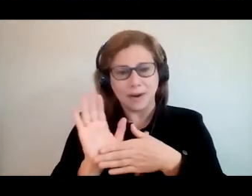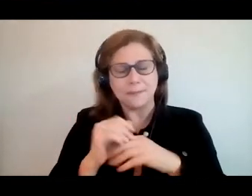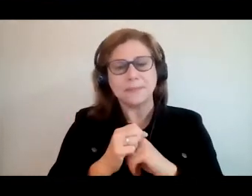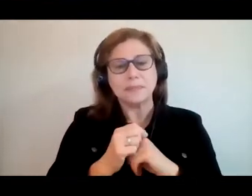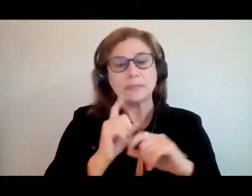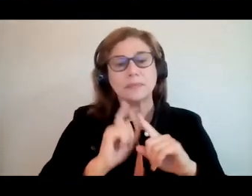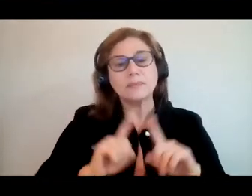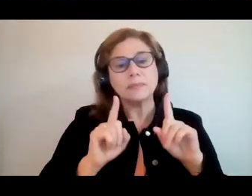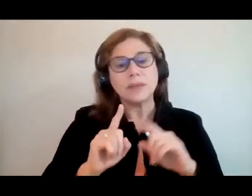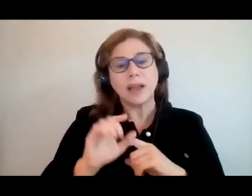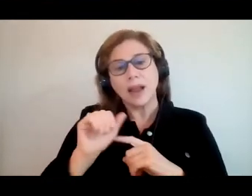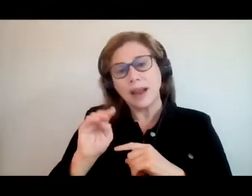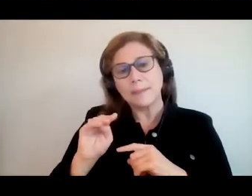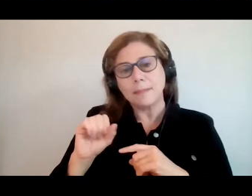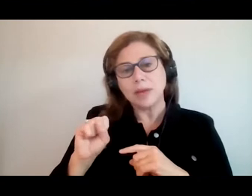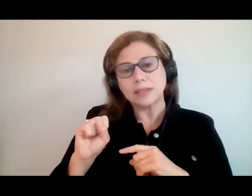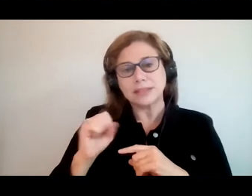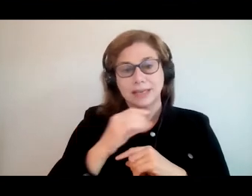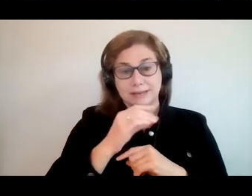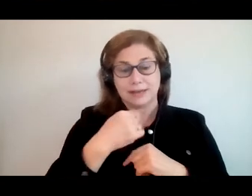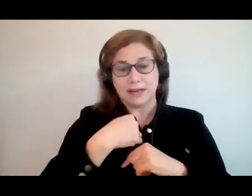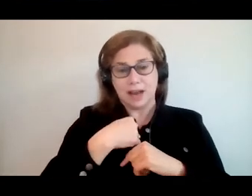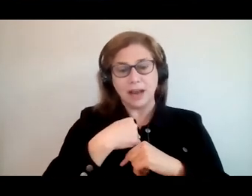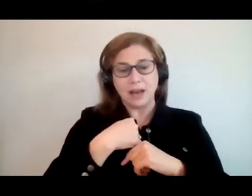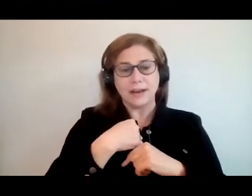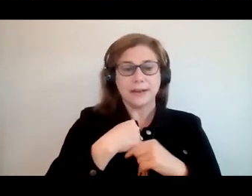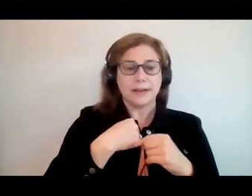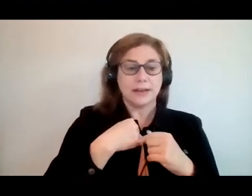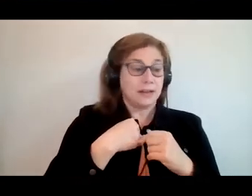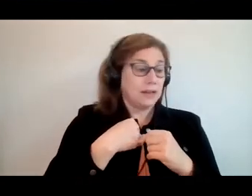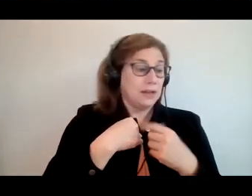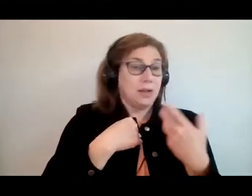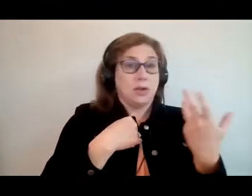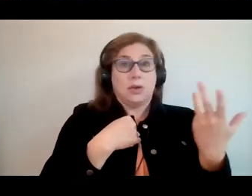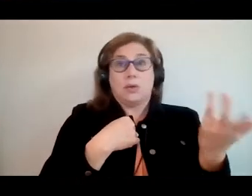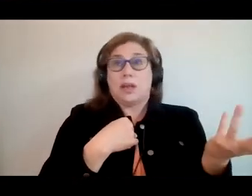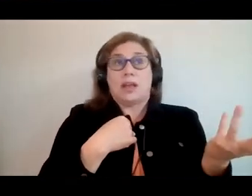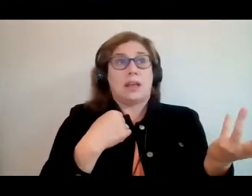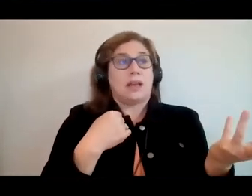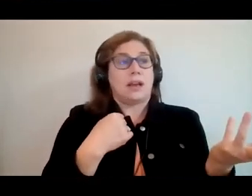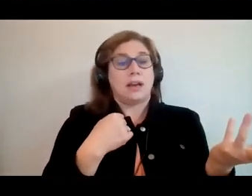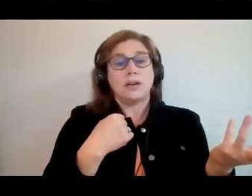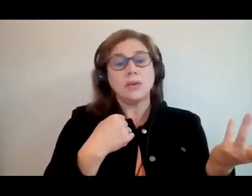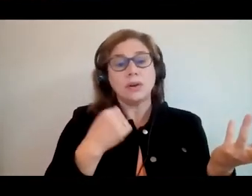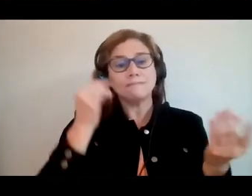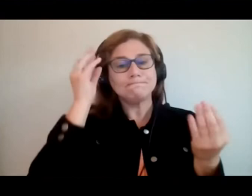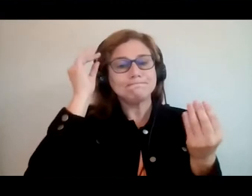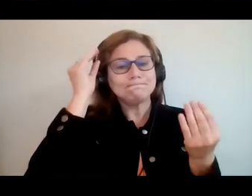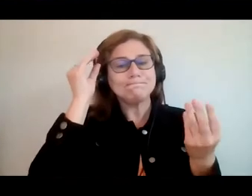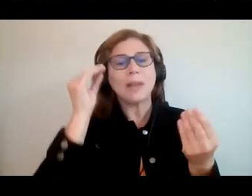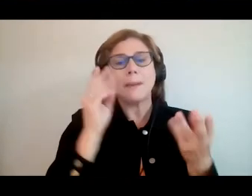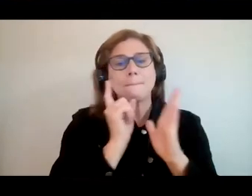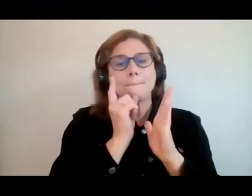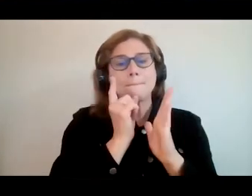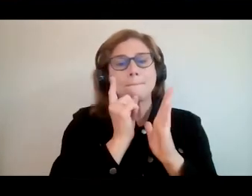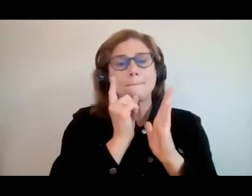So Amos and I, you know, kind of just sort of blue-skied like moments of Billy's life that we would have loved